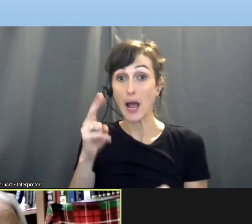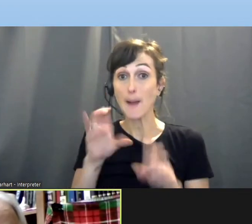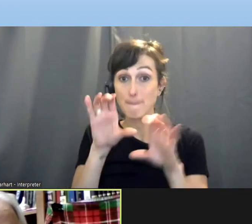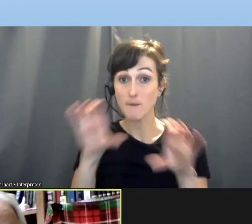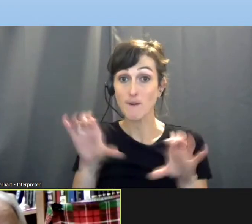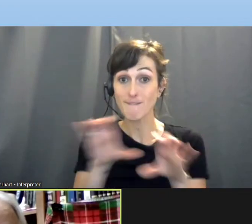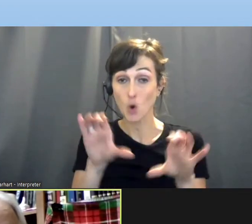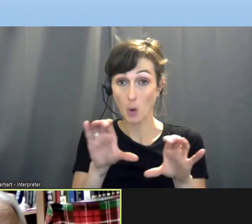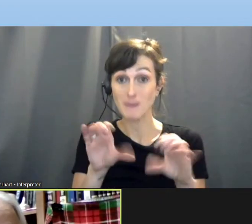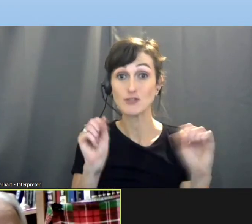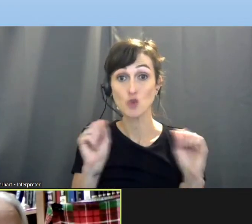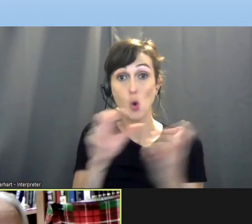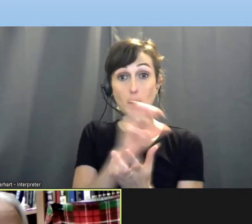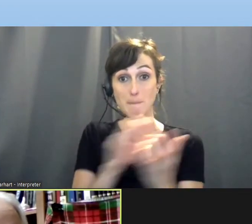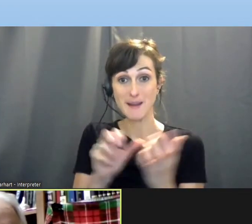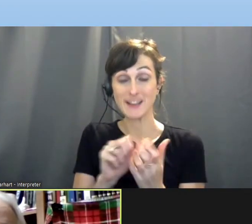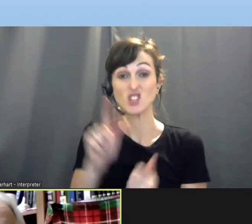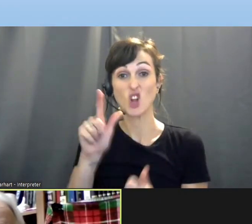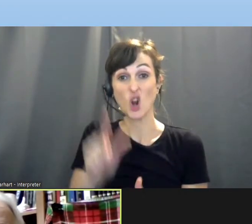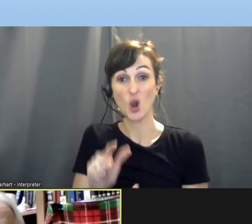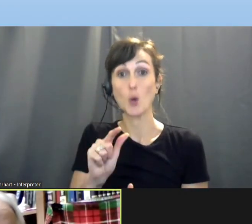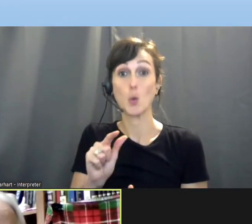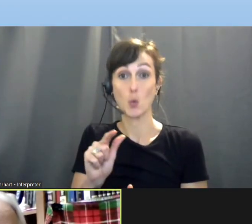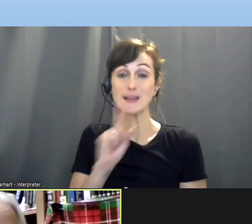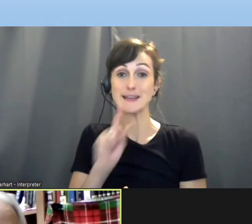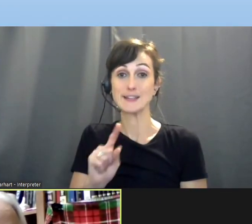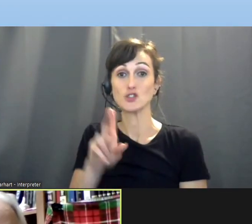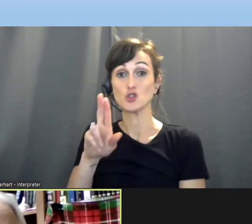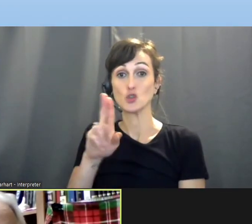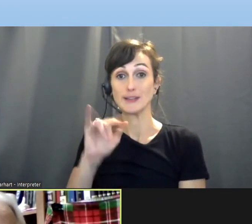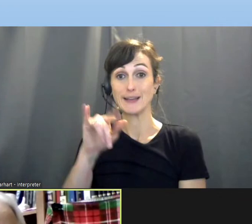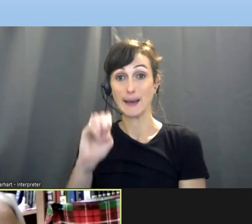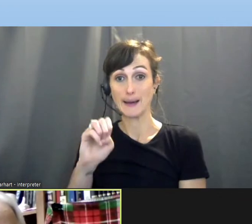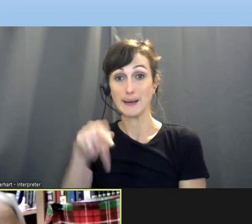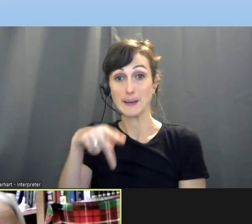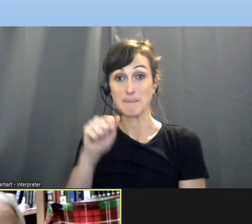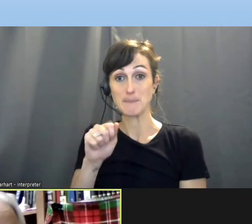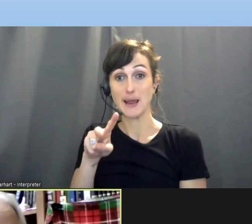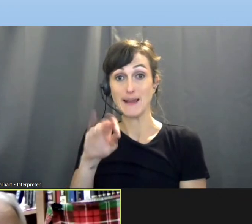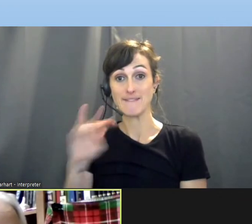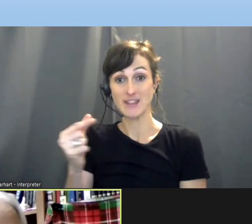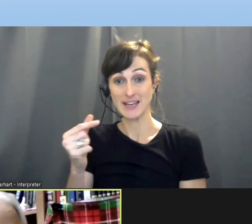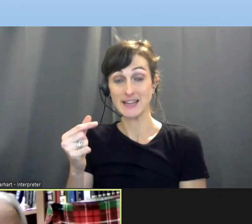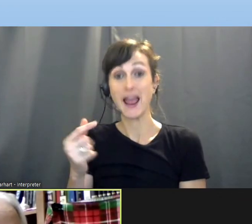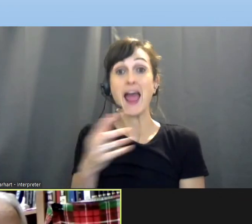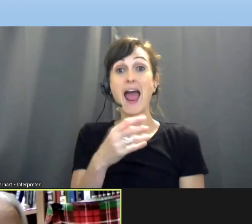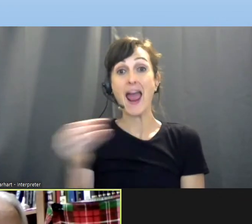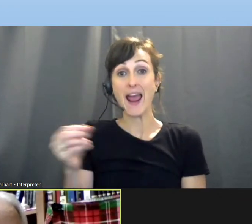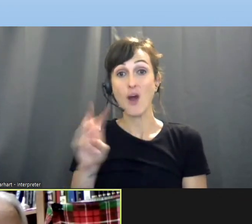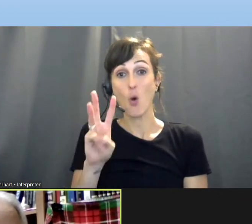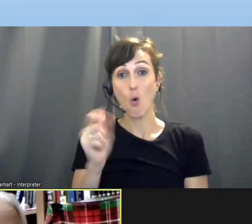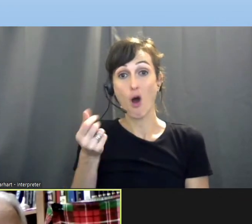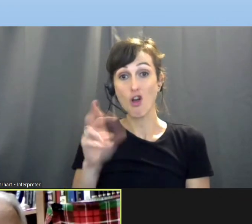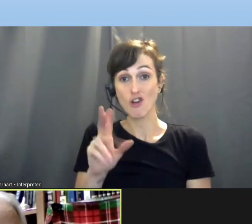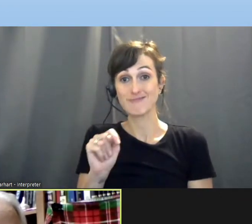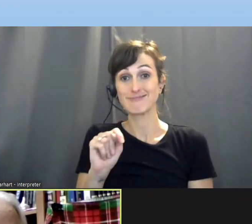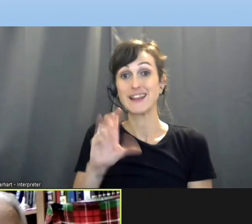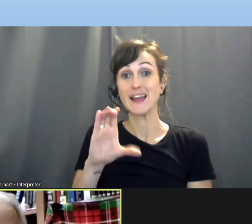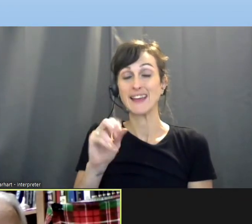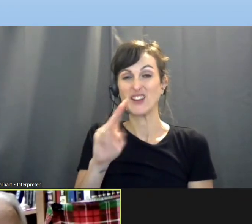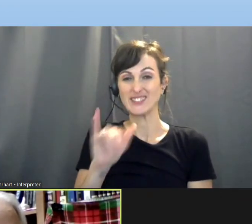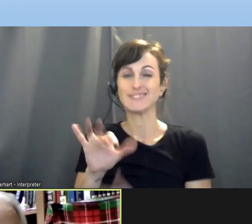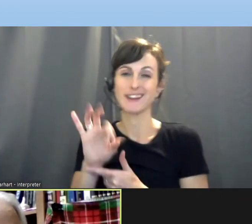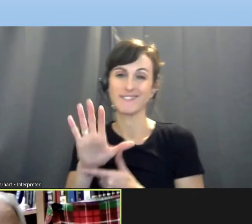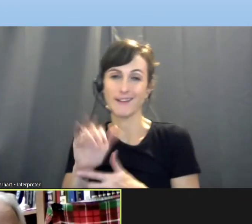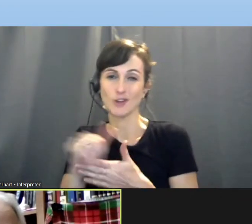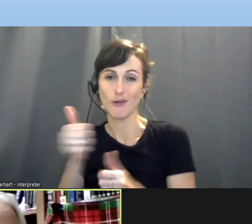Unique Paving Materials in Waller County. They bid the same amount at $90 per ton. And asphaltic oil